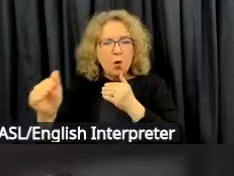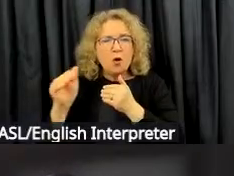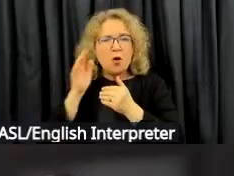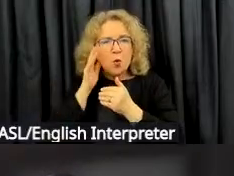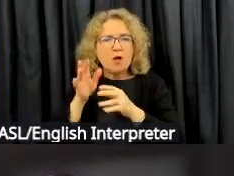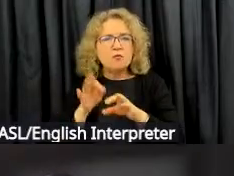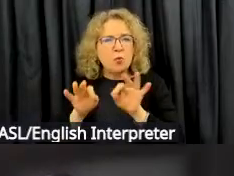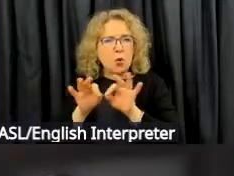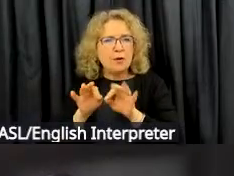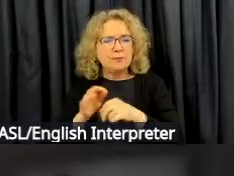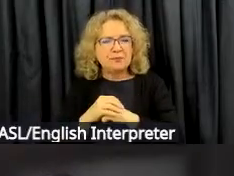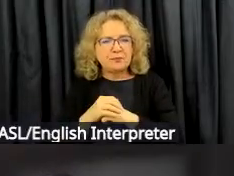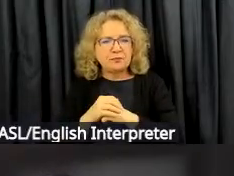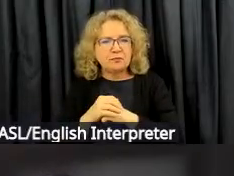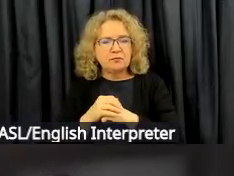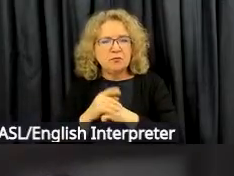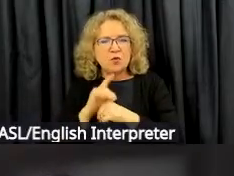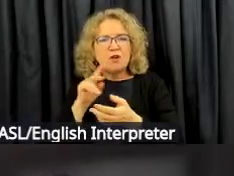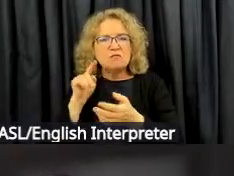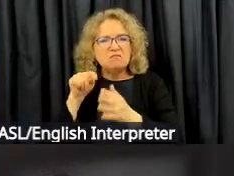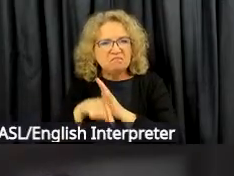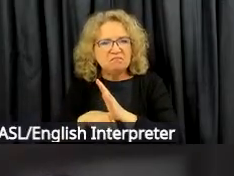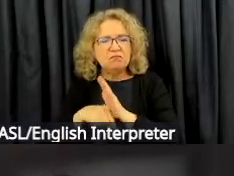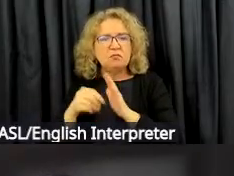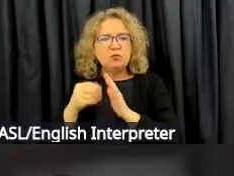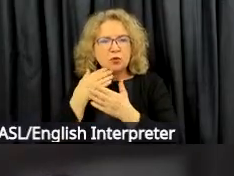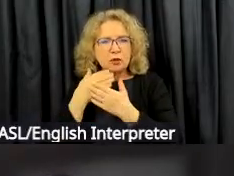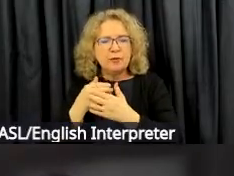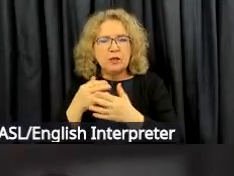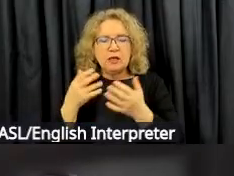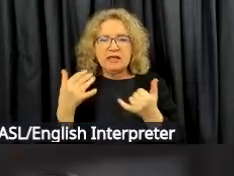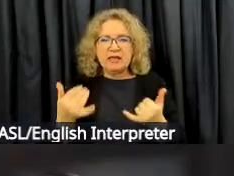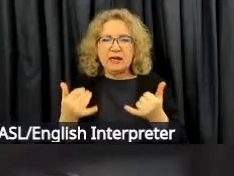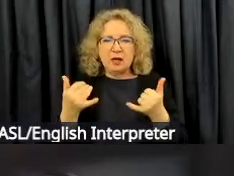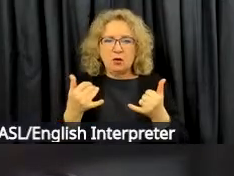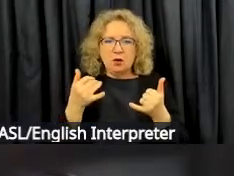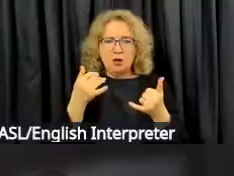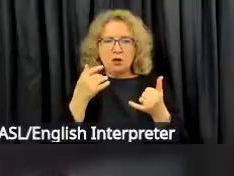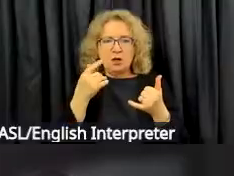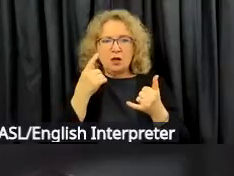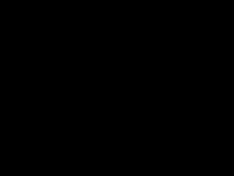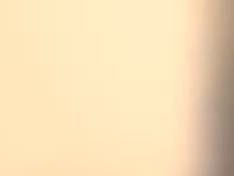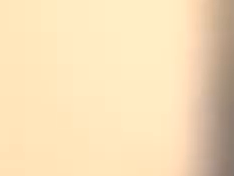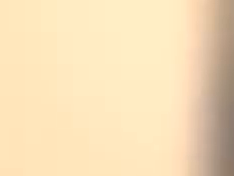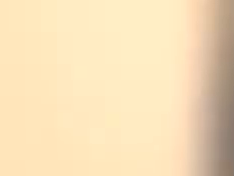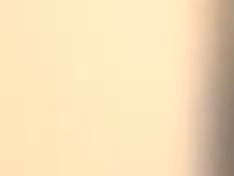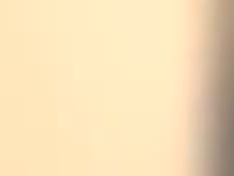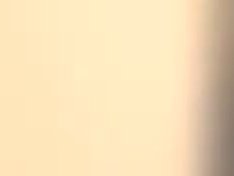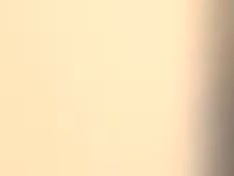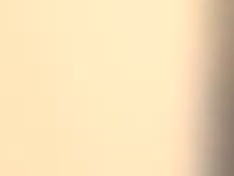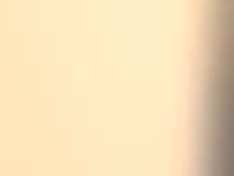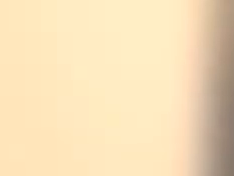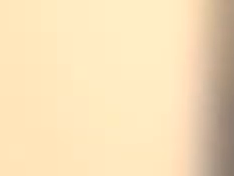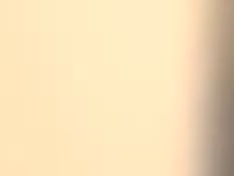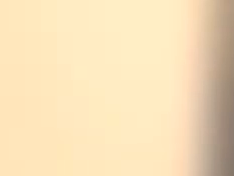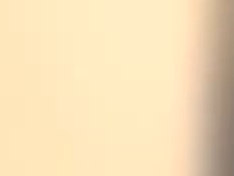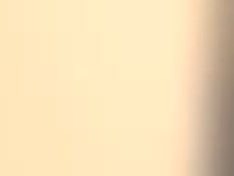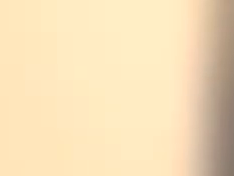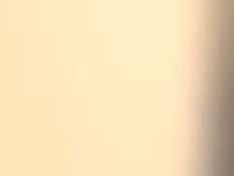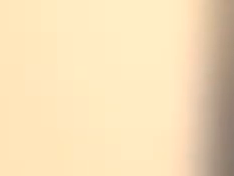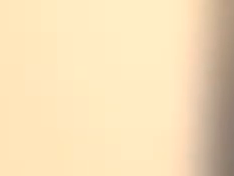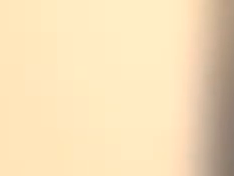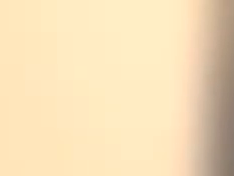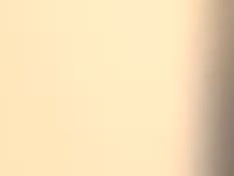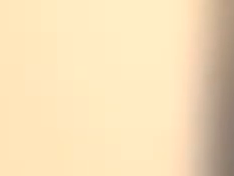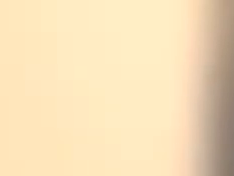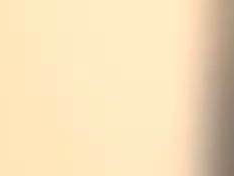valuable, I think, for all of us to be able to see each other as we speak to those 2 questions. So if I